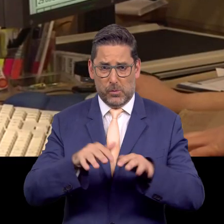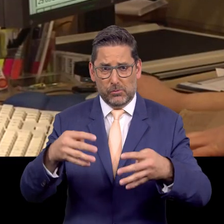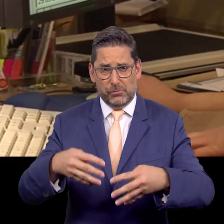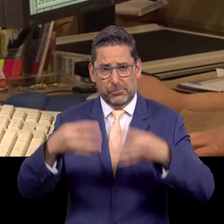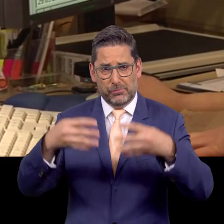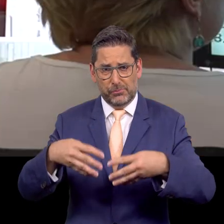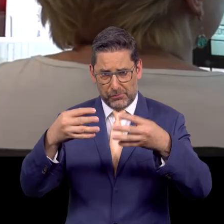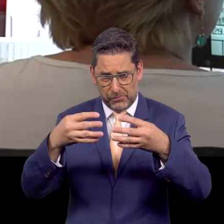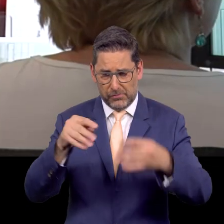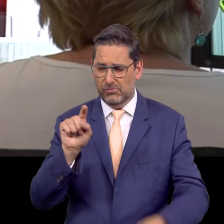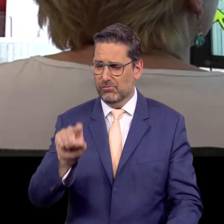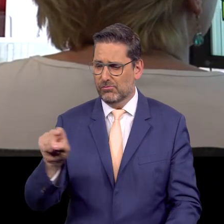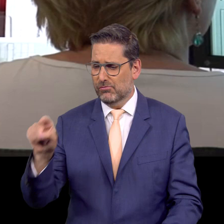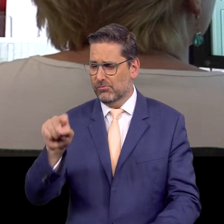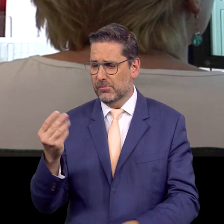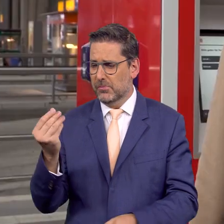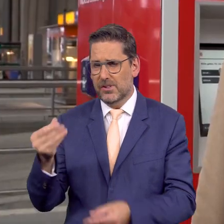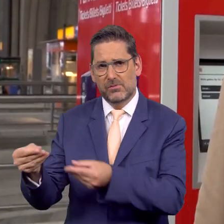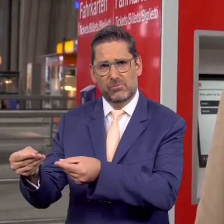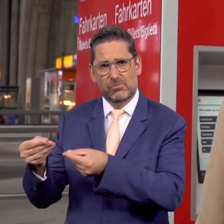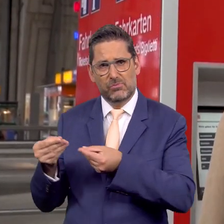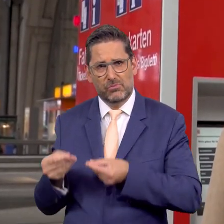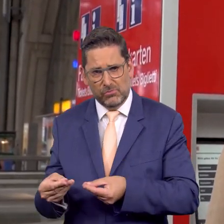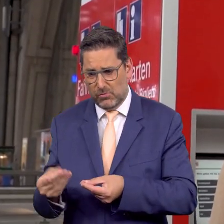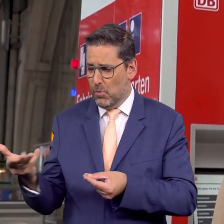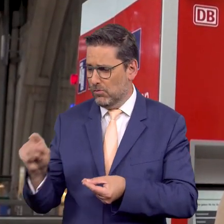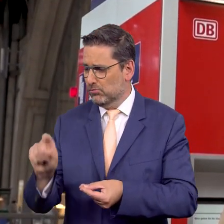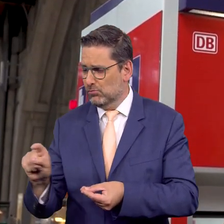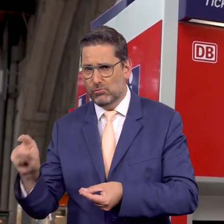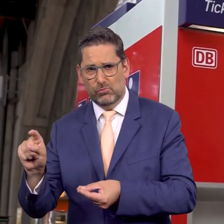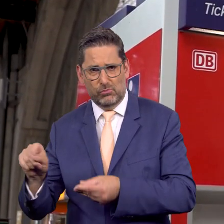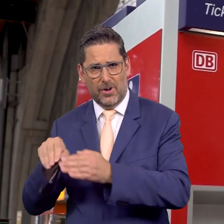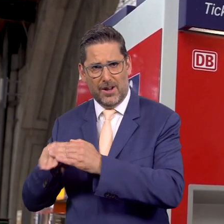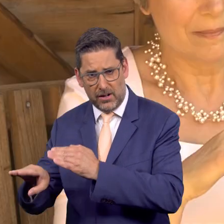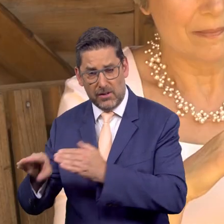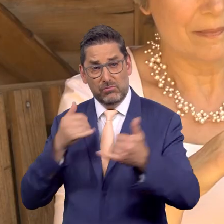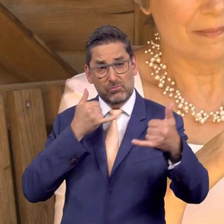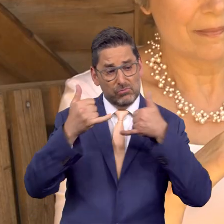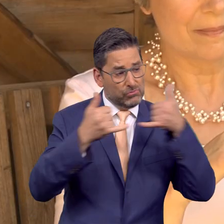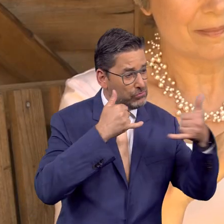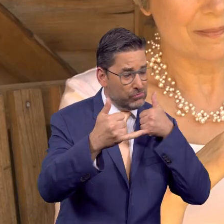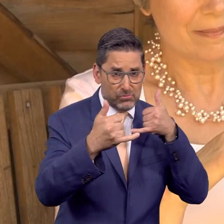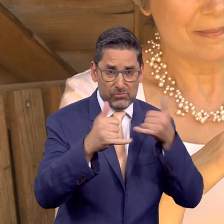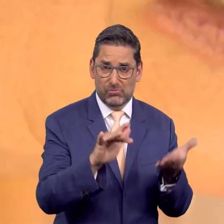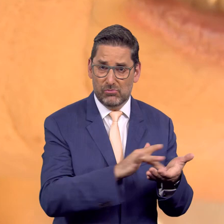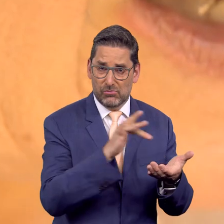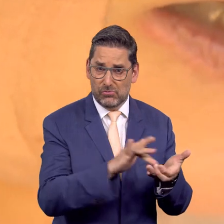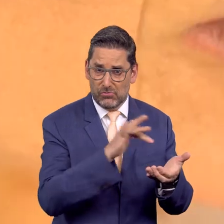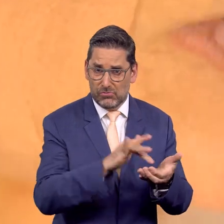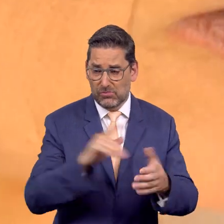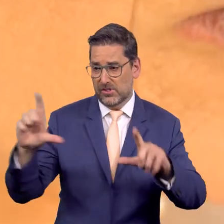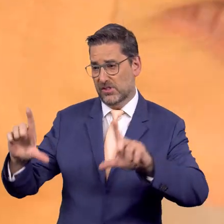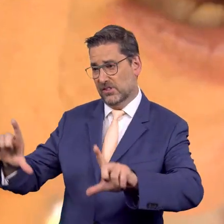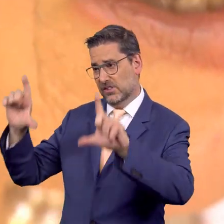and operating systems, ATMs, ticketing and check-in machines, telephones and smartphones,